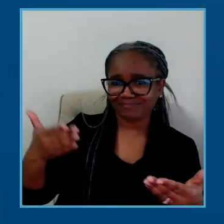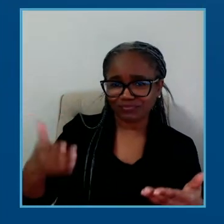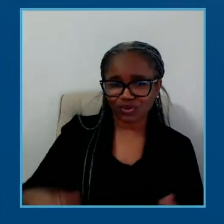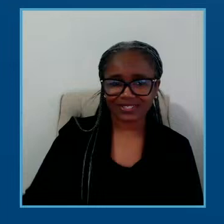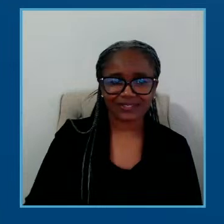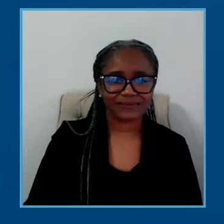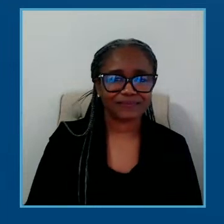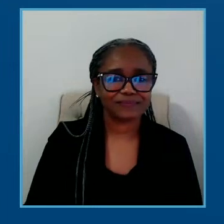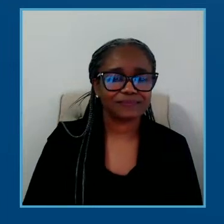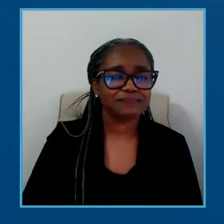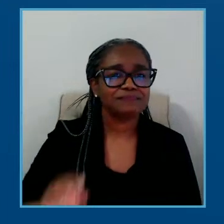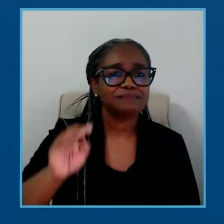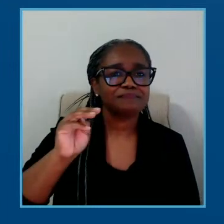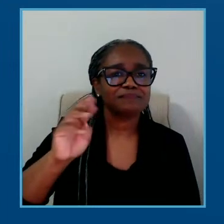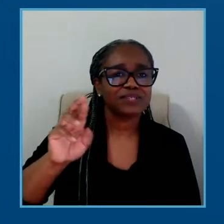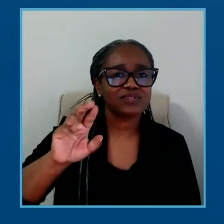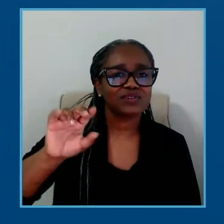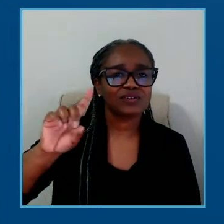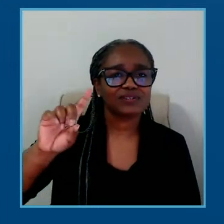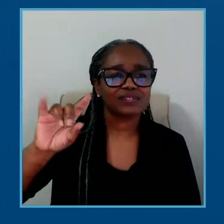Mr. Dignan.